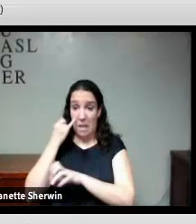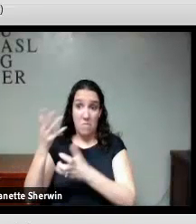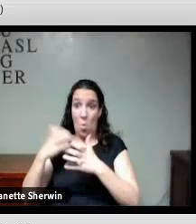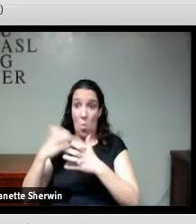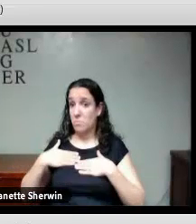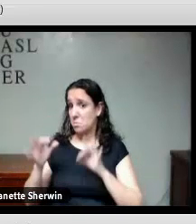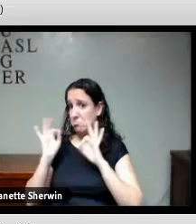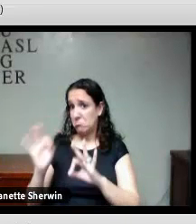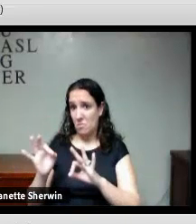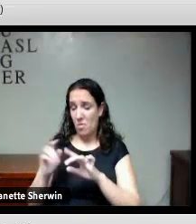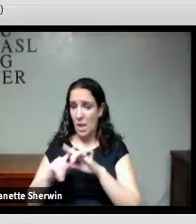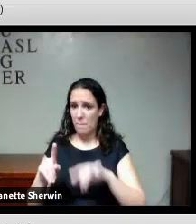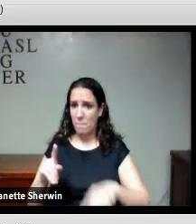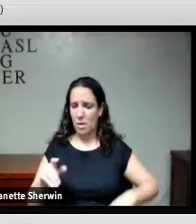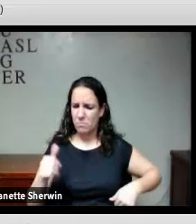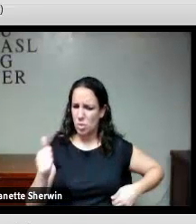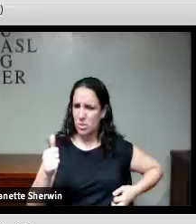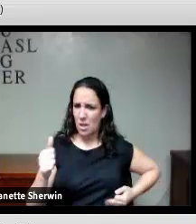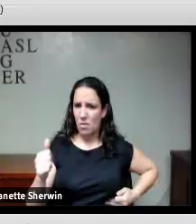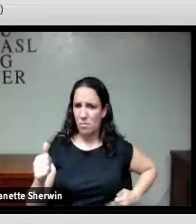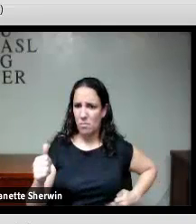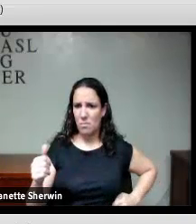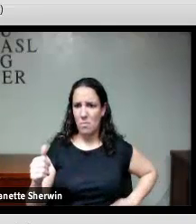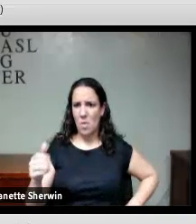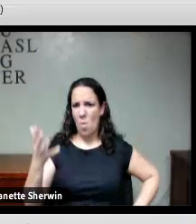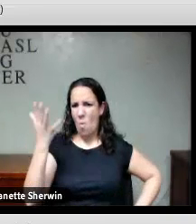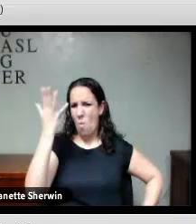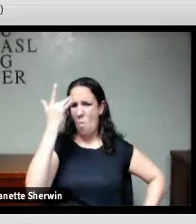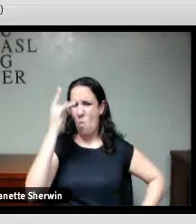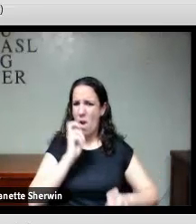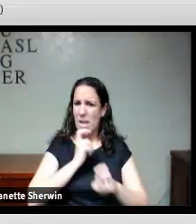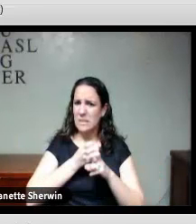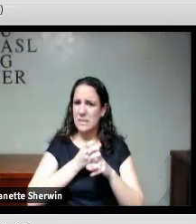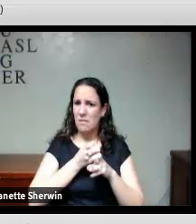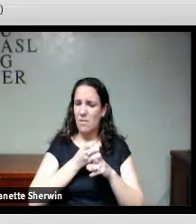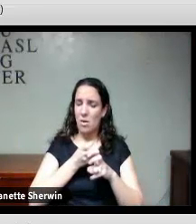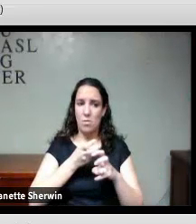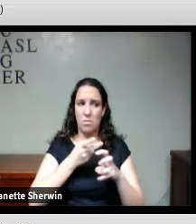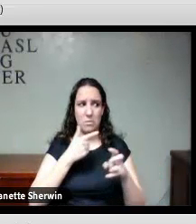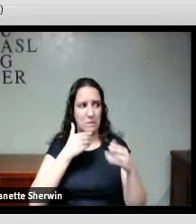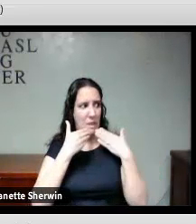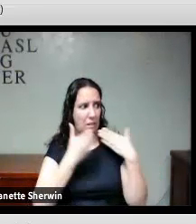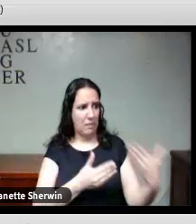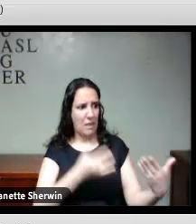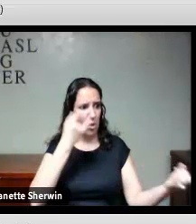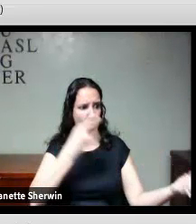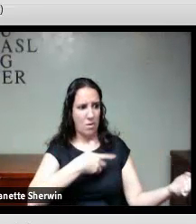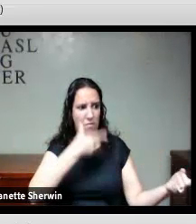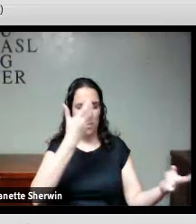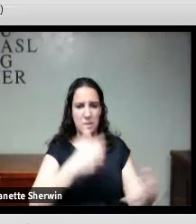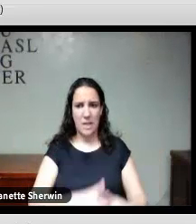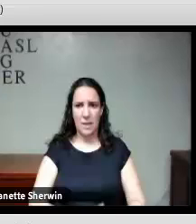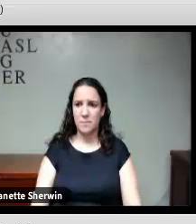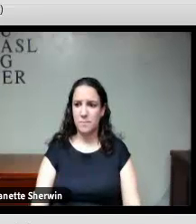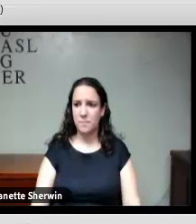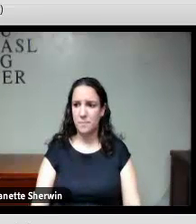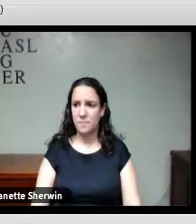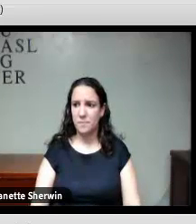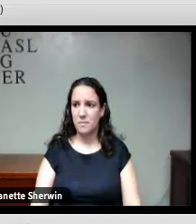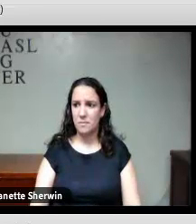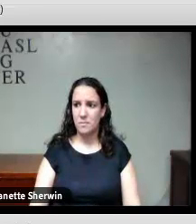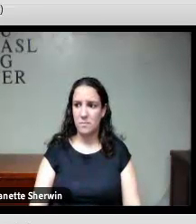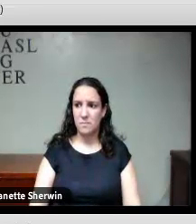you personally, why might it be difficult to say thank you when a patron is upset? Just think about that. Jot yourself a note on the handout